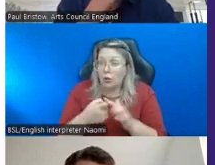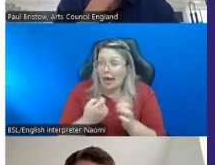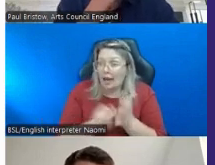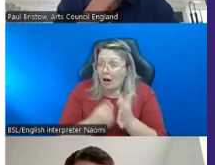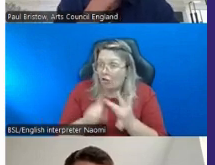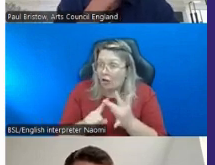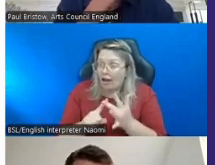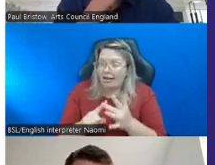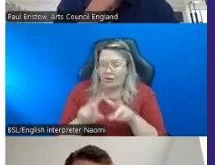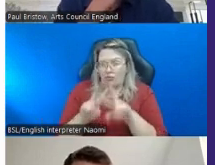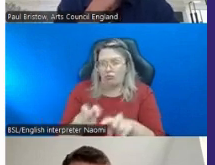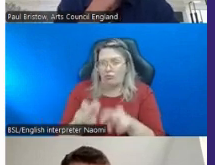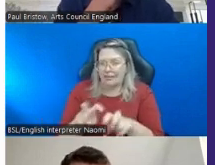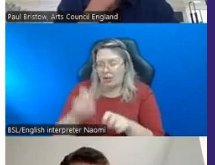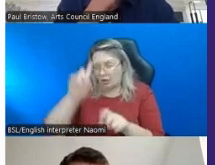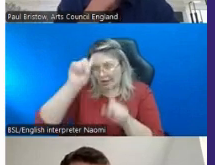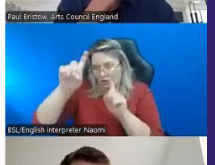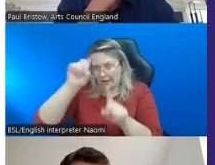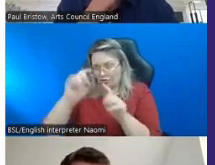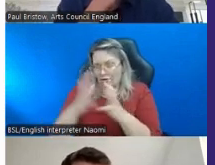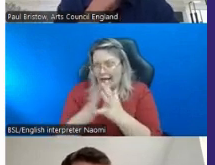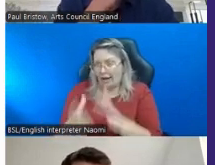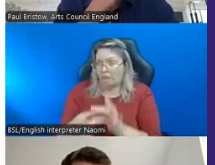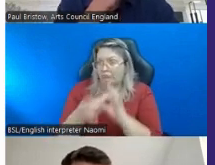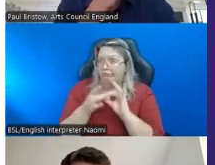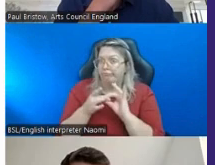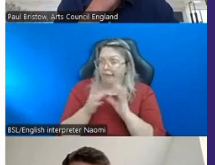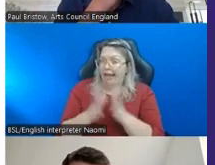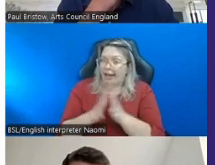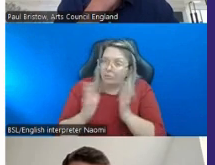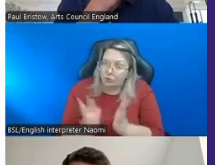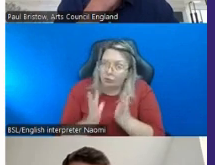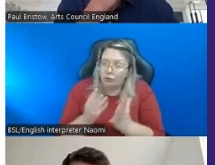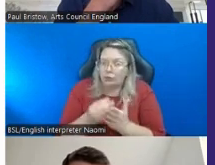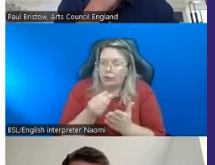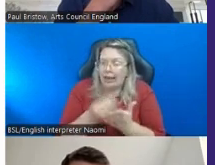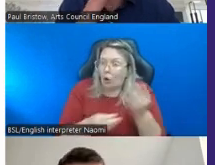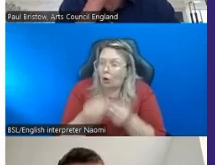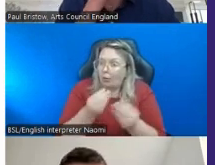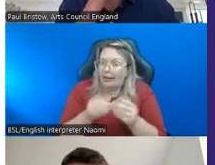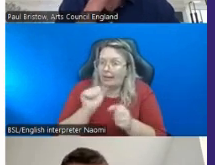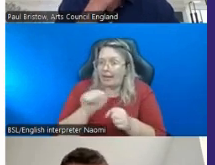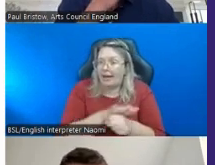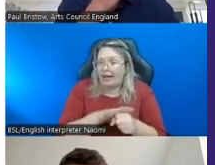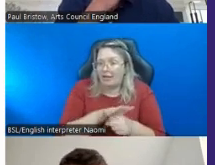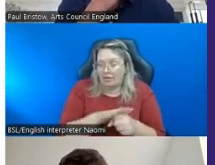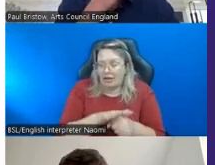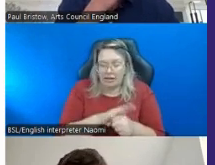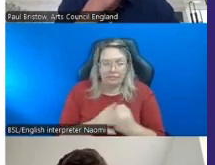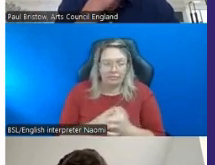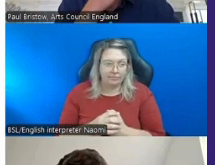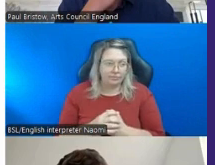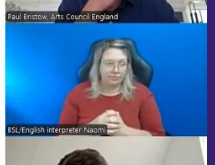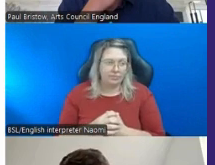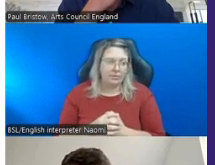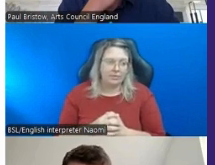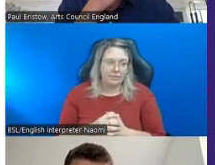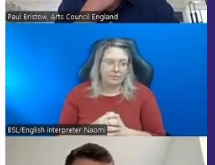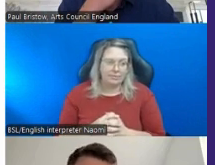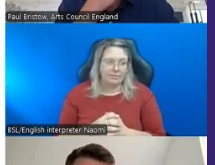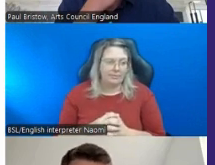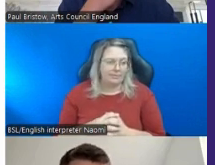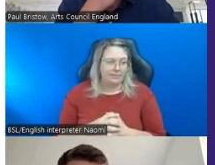and innovation can be a driver for economic growth in place as well. And also